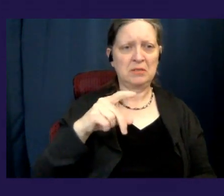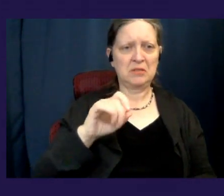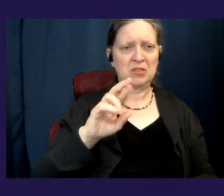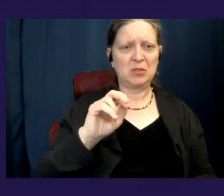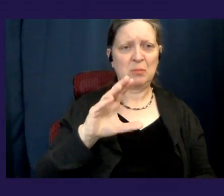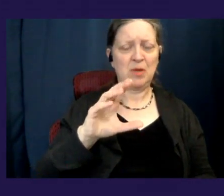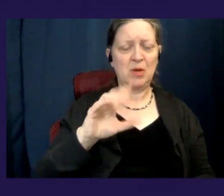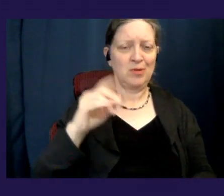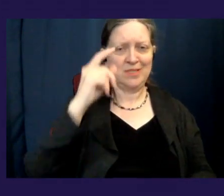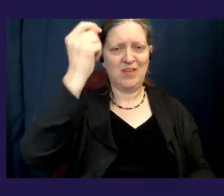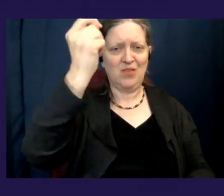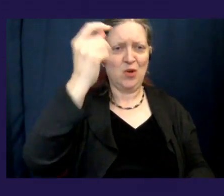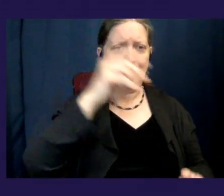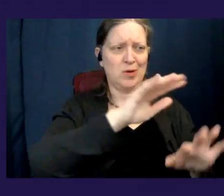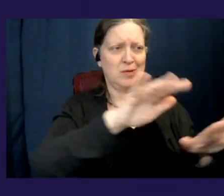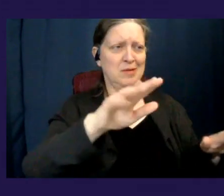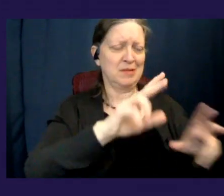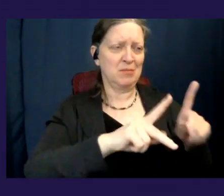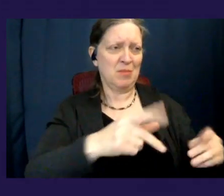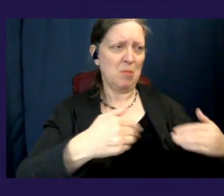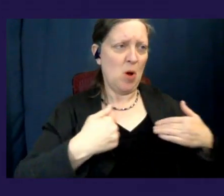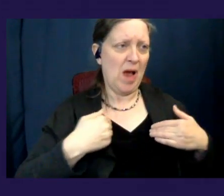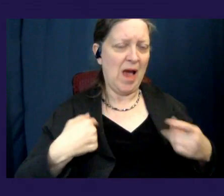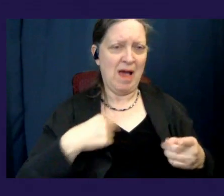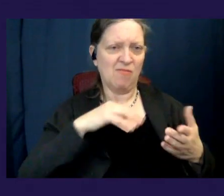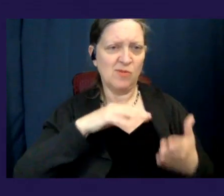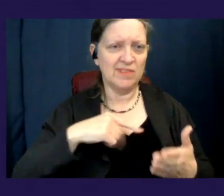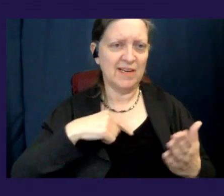about. So